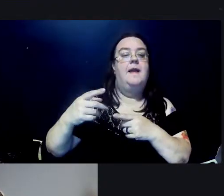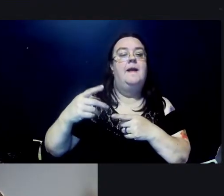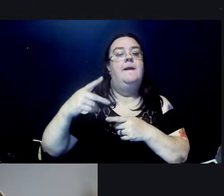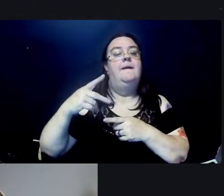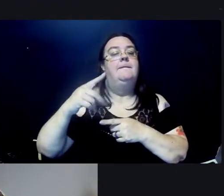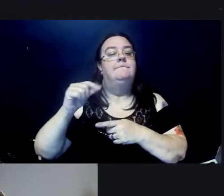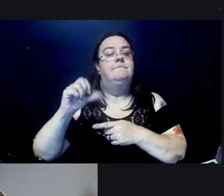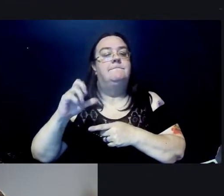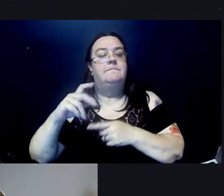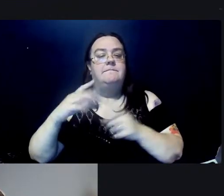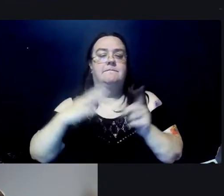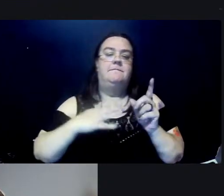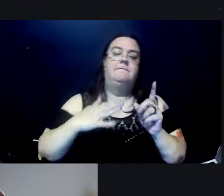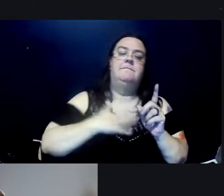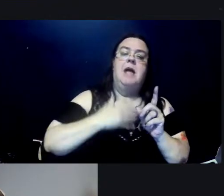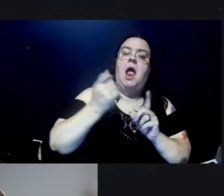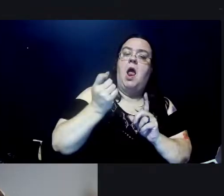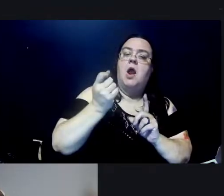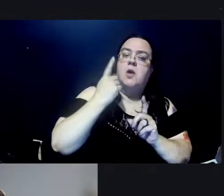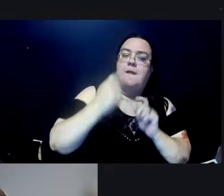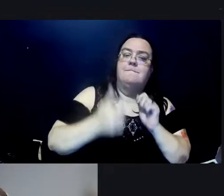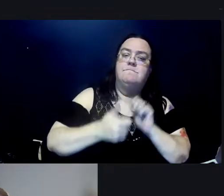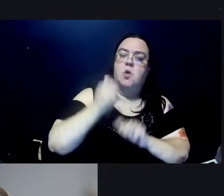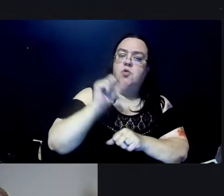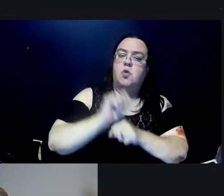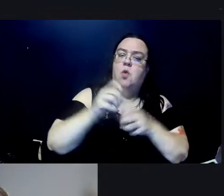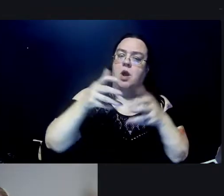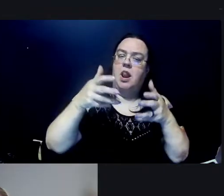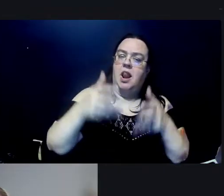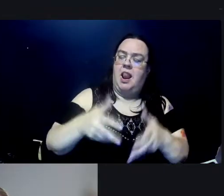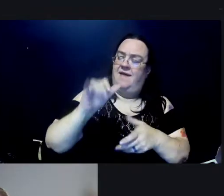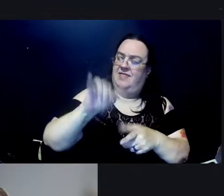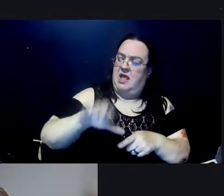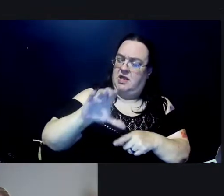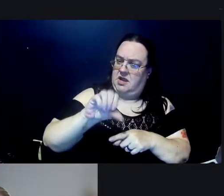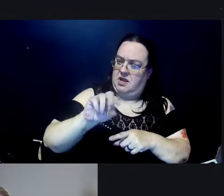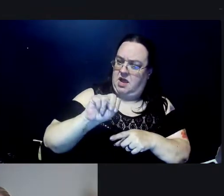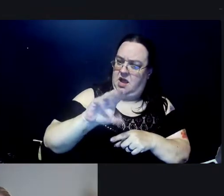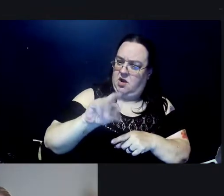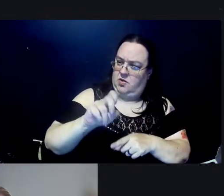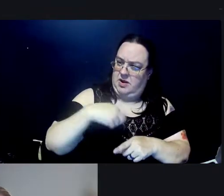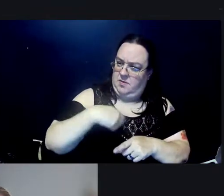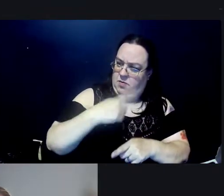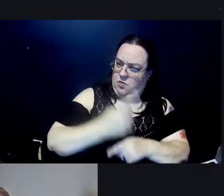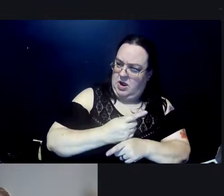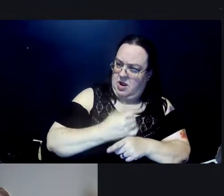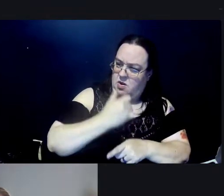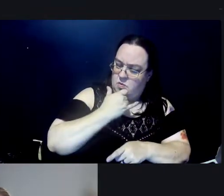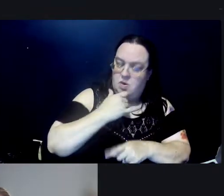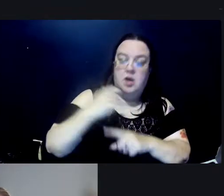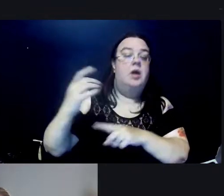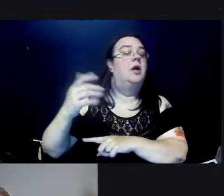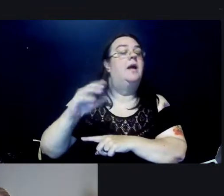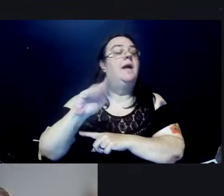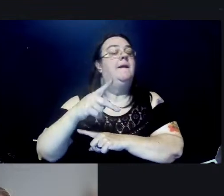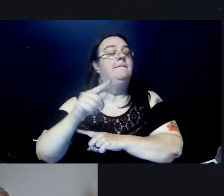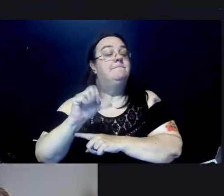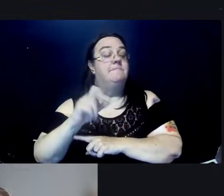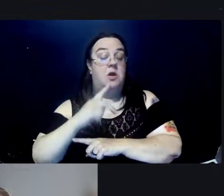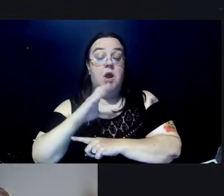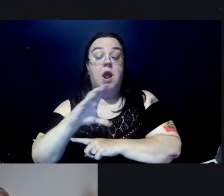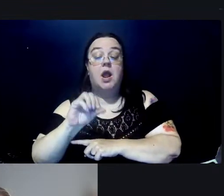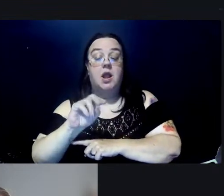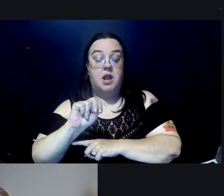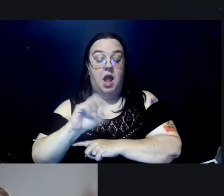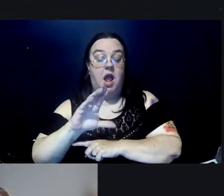understood most of the work left was the concrete, no? Yeah, the concrete is actually placed. There's some